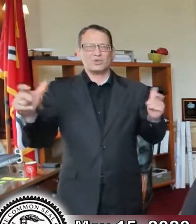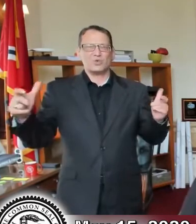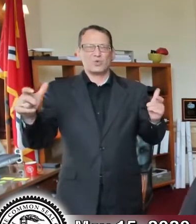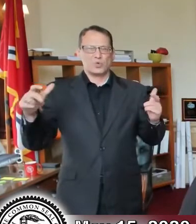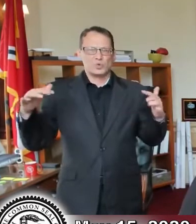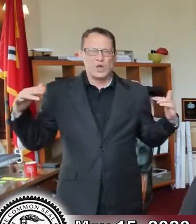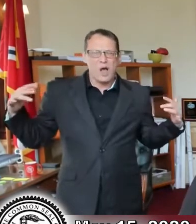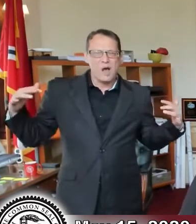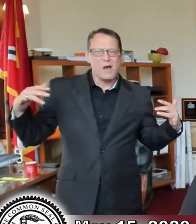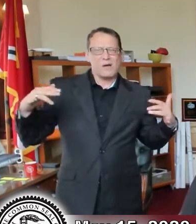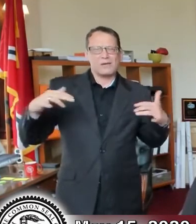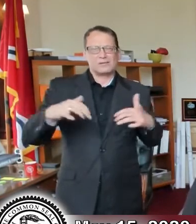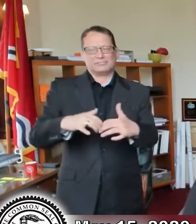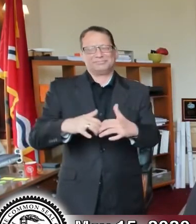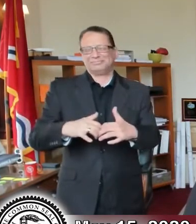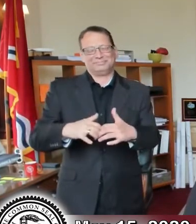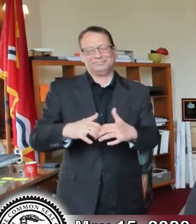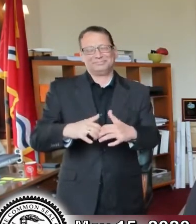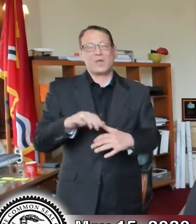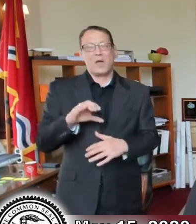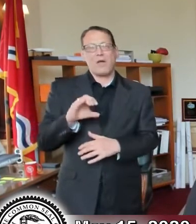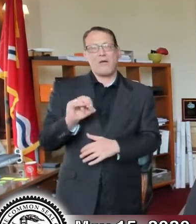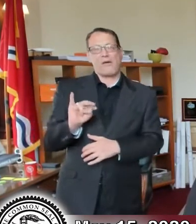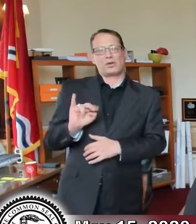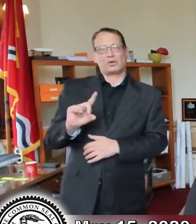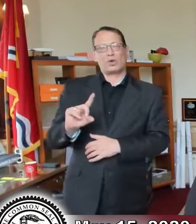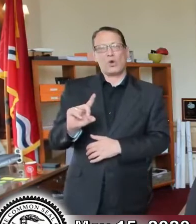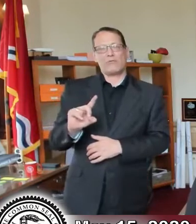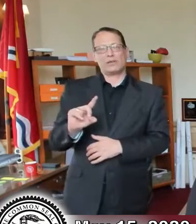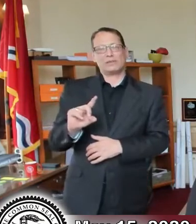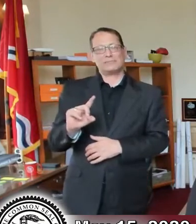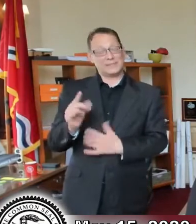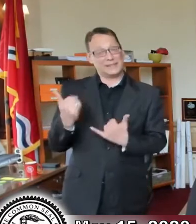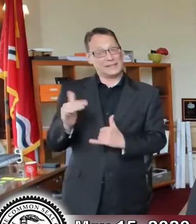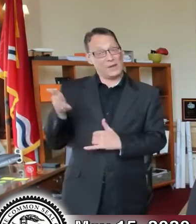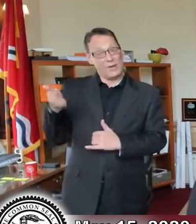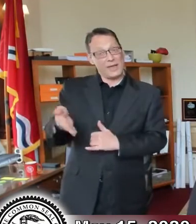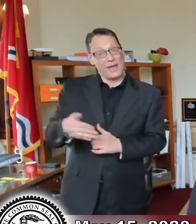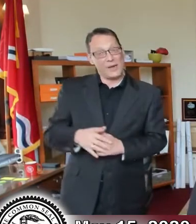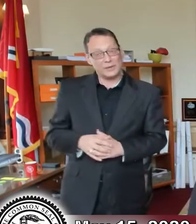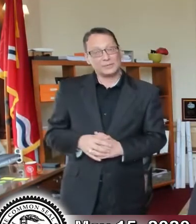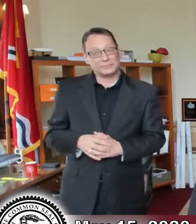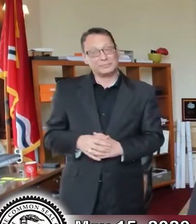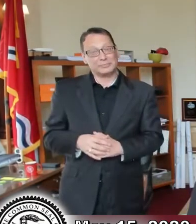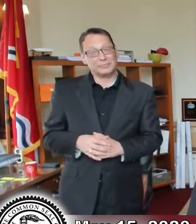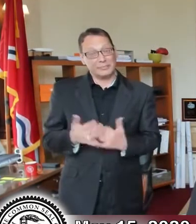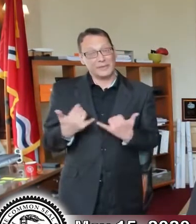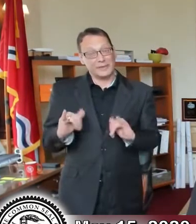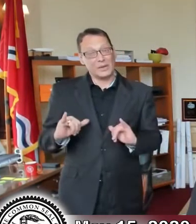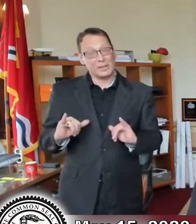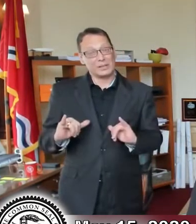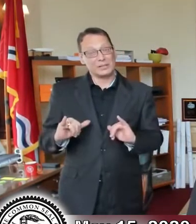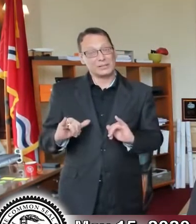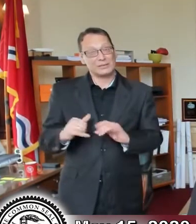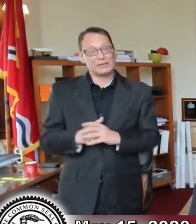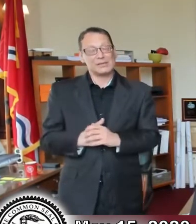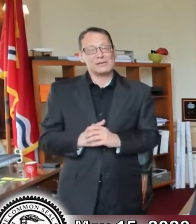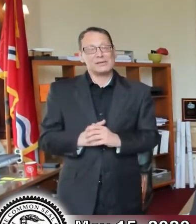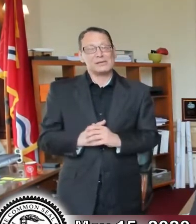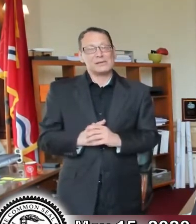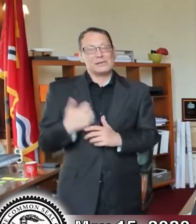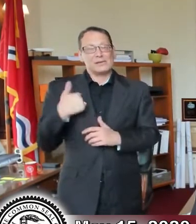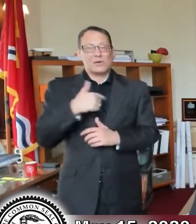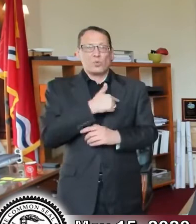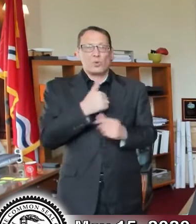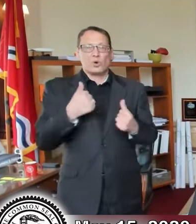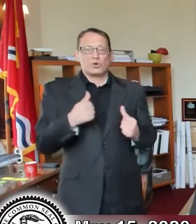crowds. And, COVID's still around, even though and it's around in a big way, even though we are